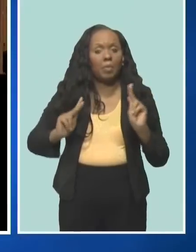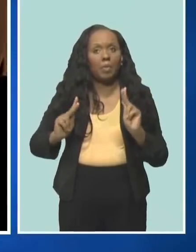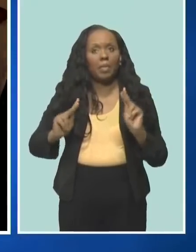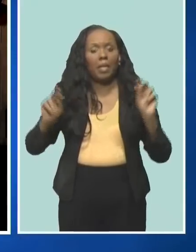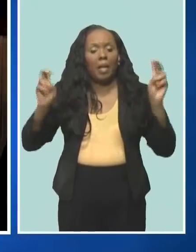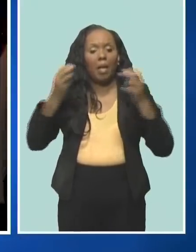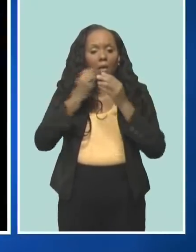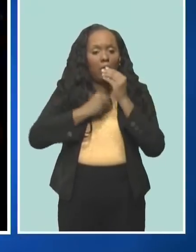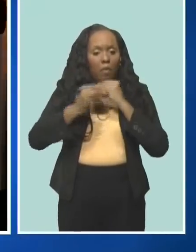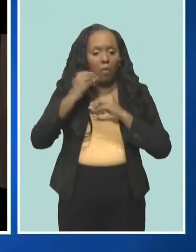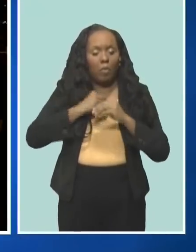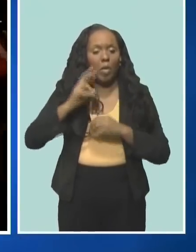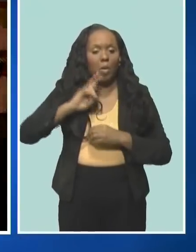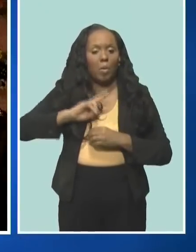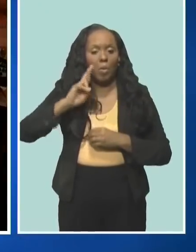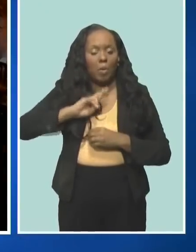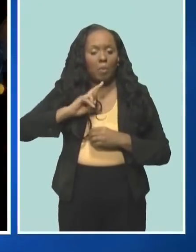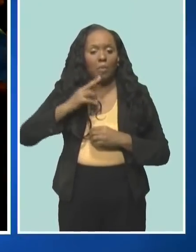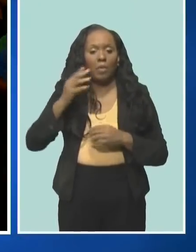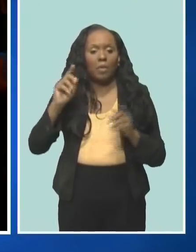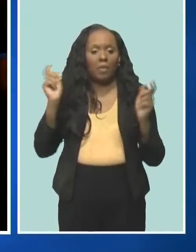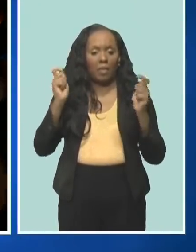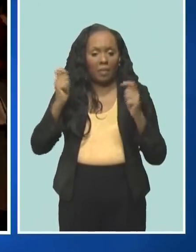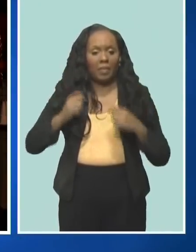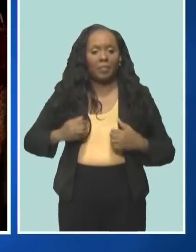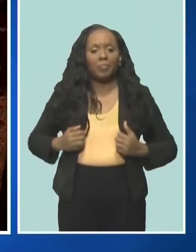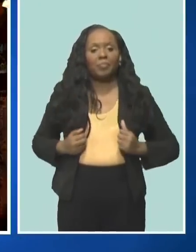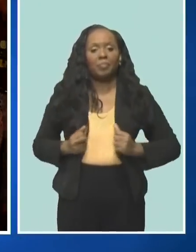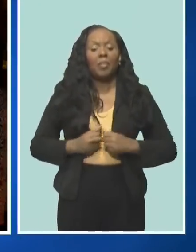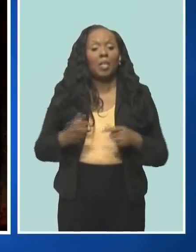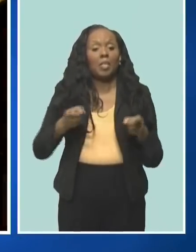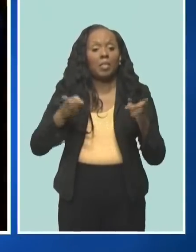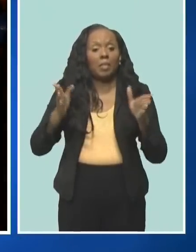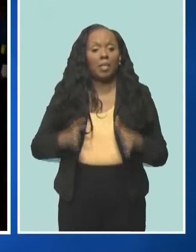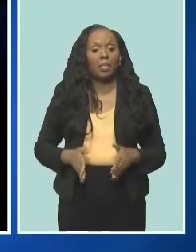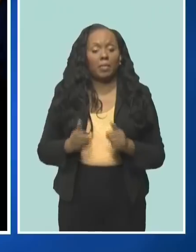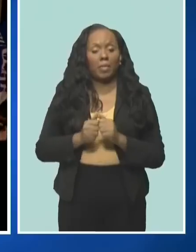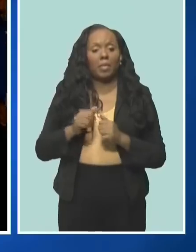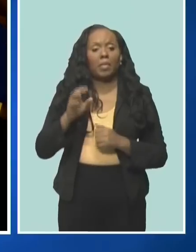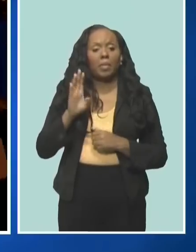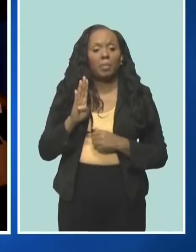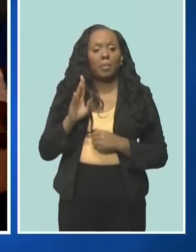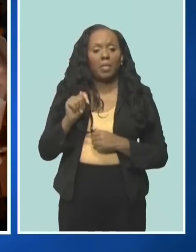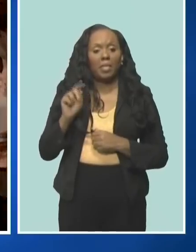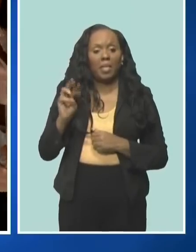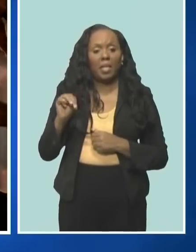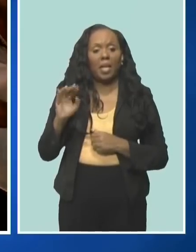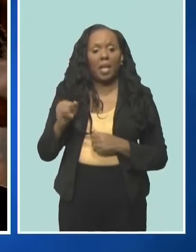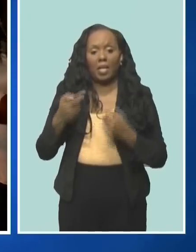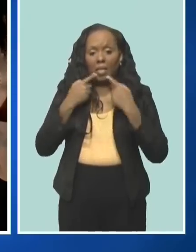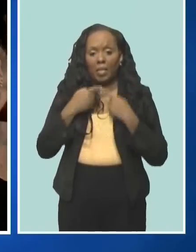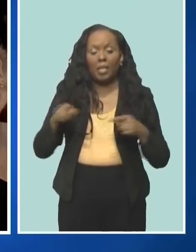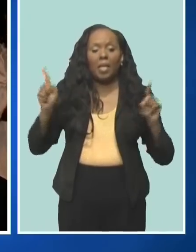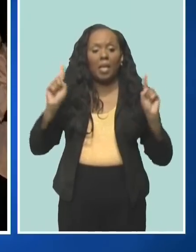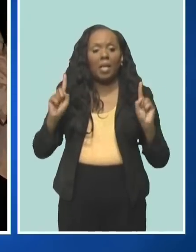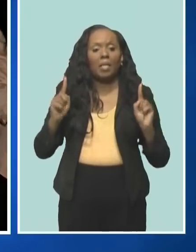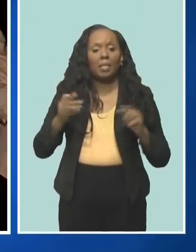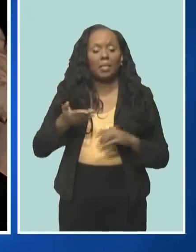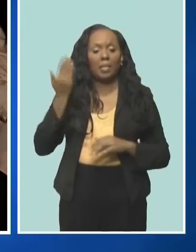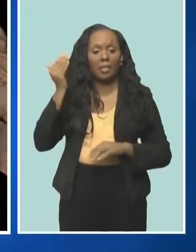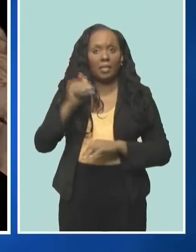Director at the Barbados Tourism Marketing Incorporated, April Thomas, made the disclosure at the O2 Beach Club in St. Lawrence